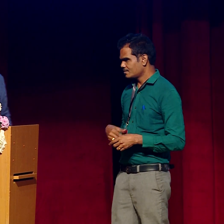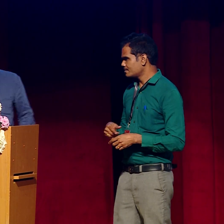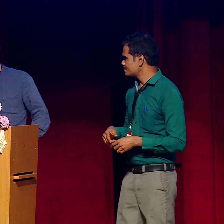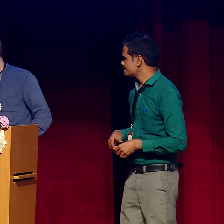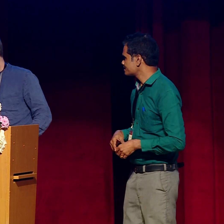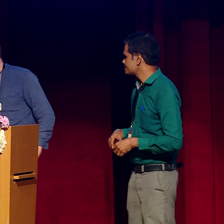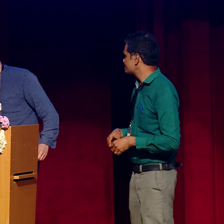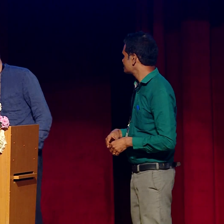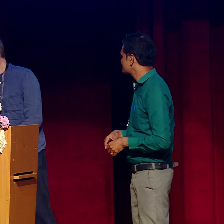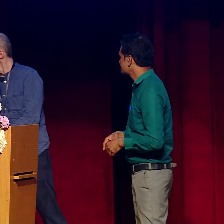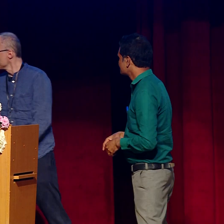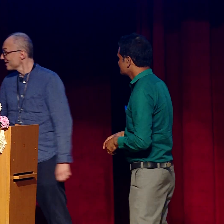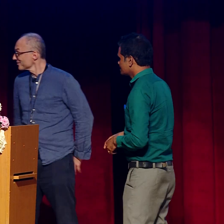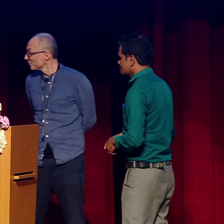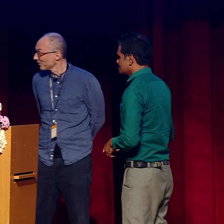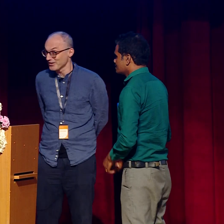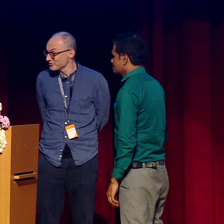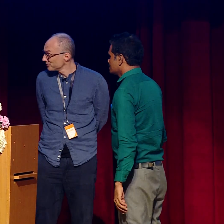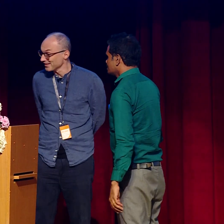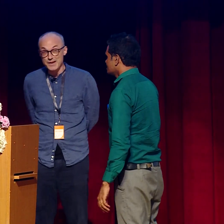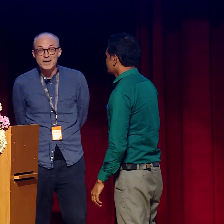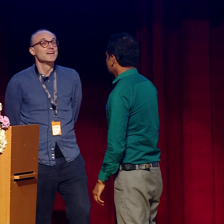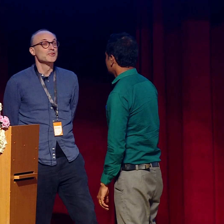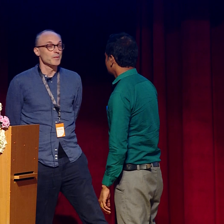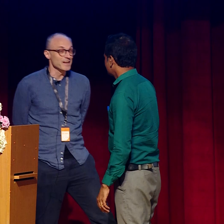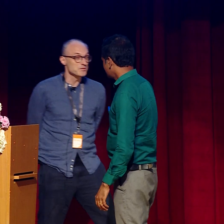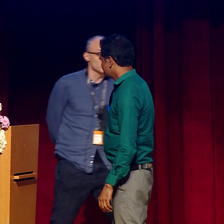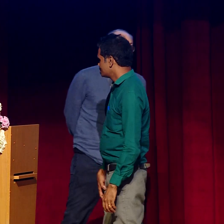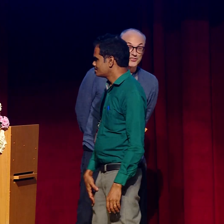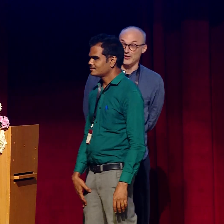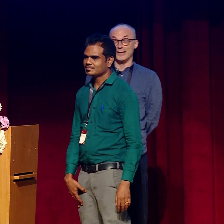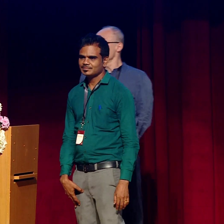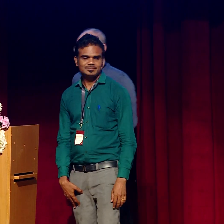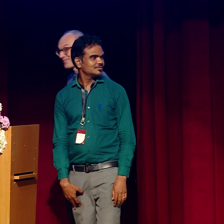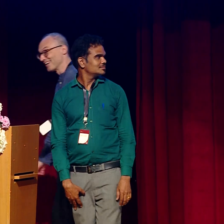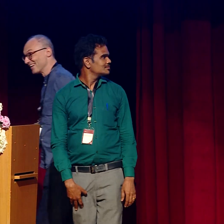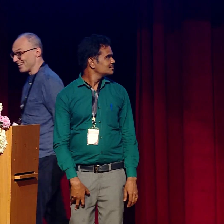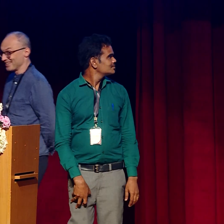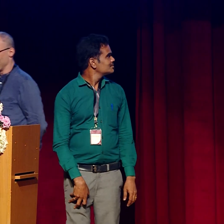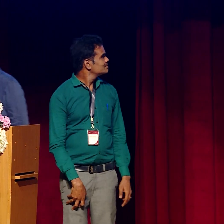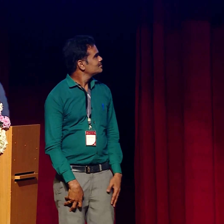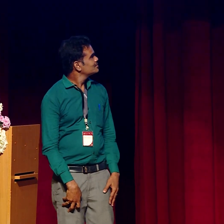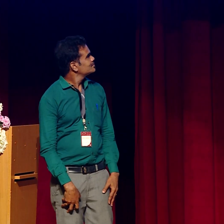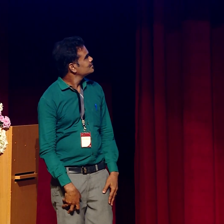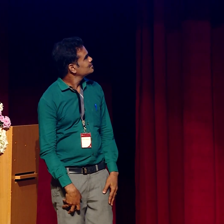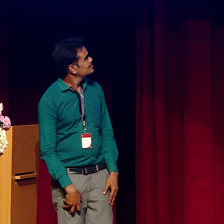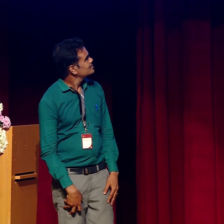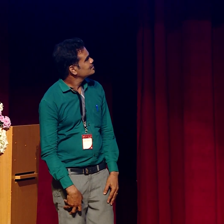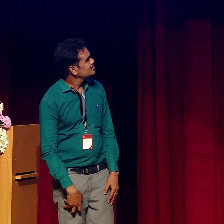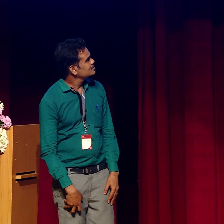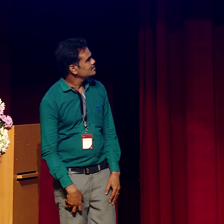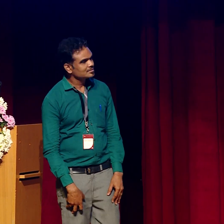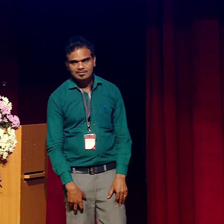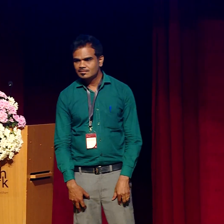introductions, and thank you very much for the fantastic pronunciation of my name. So my name is Volker Sorge, indeed.